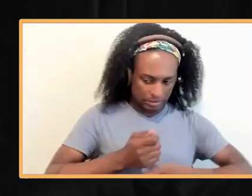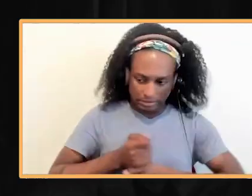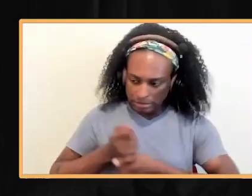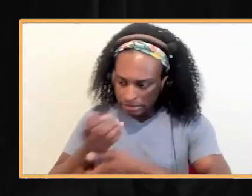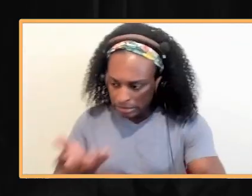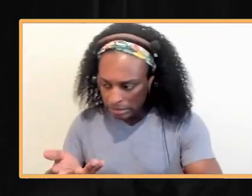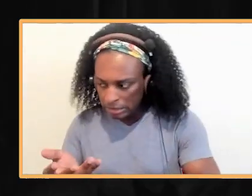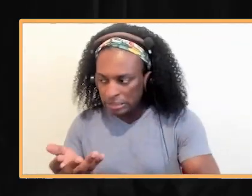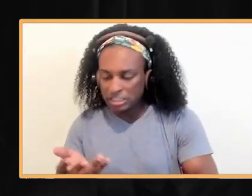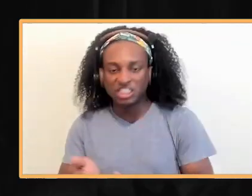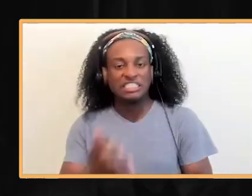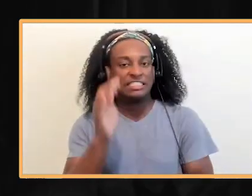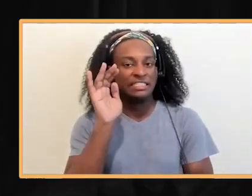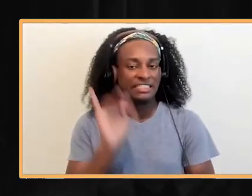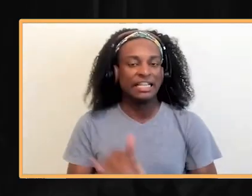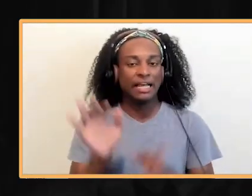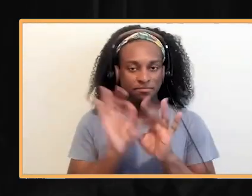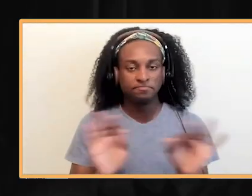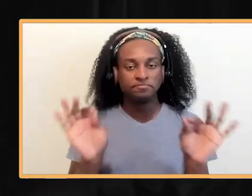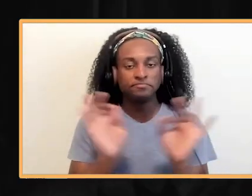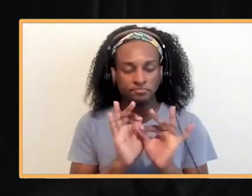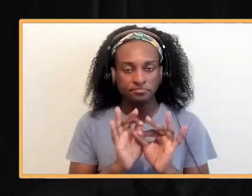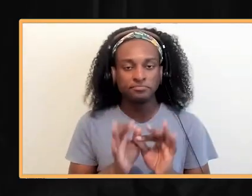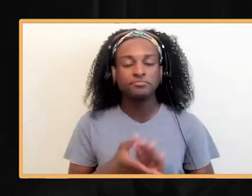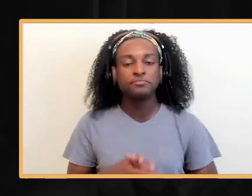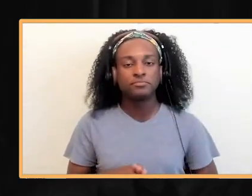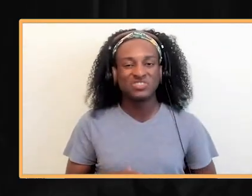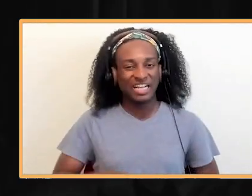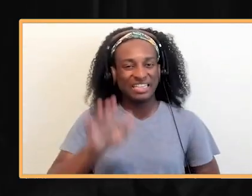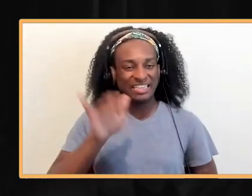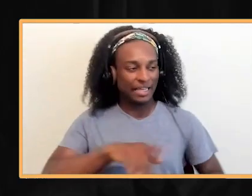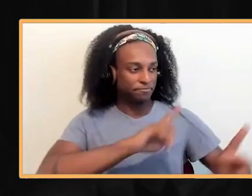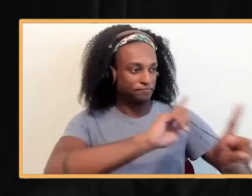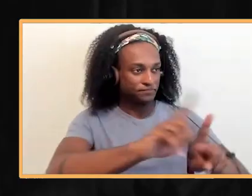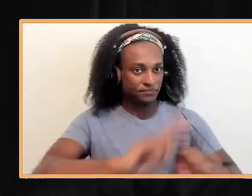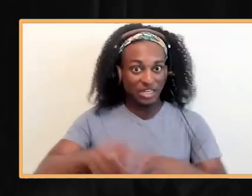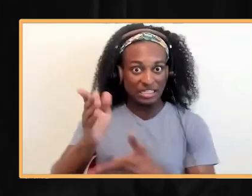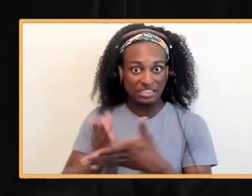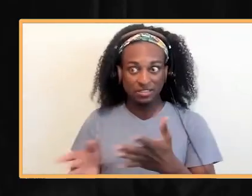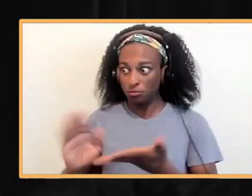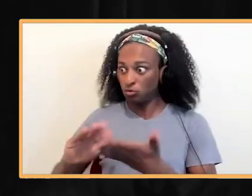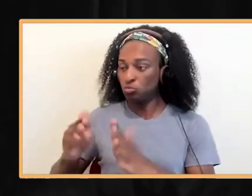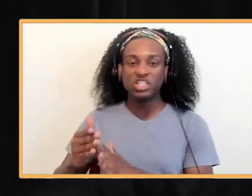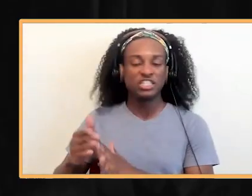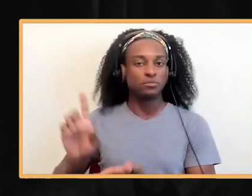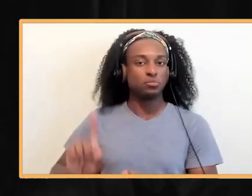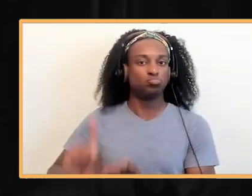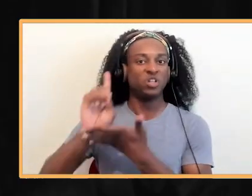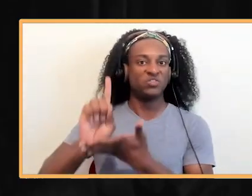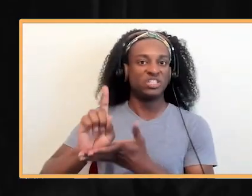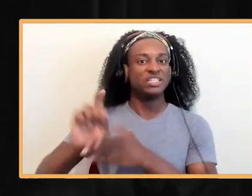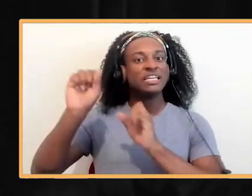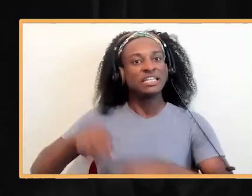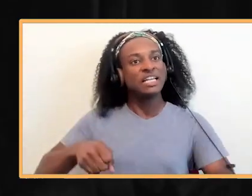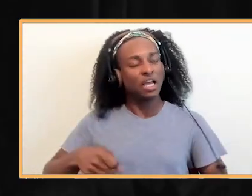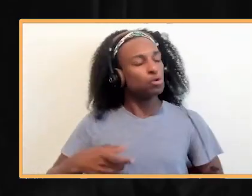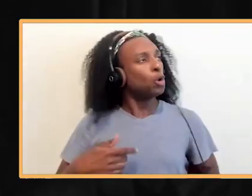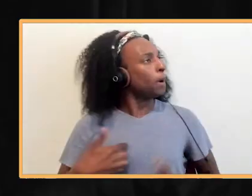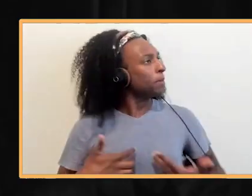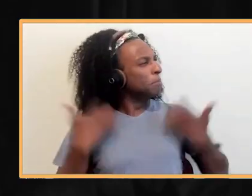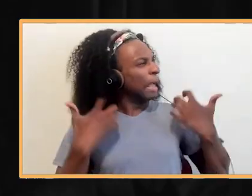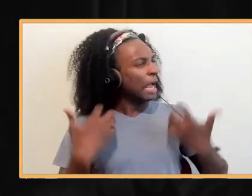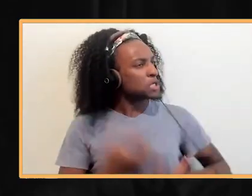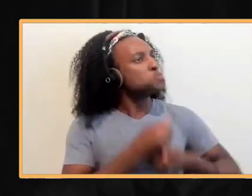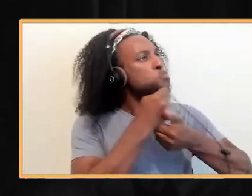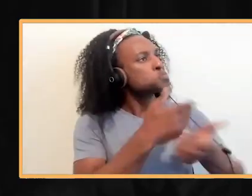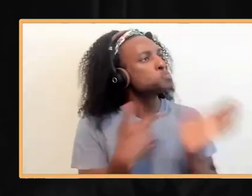do think that some communities have more privilege in that space than others. And